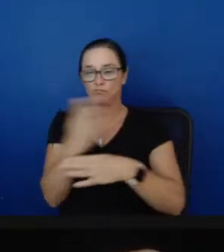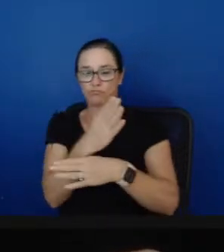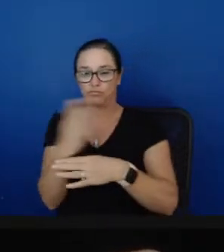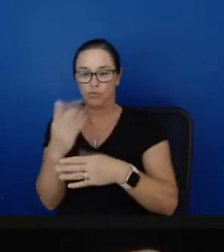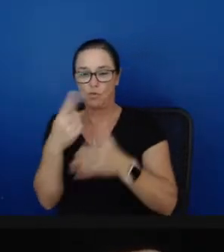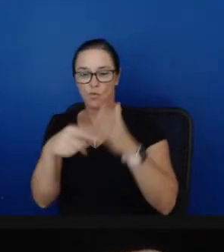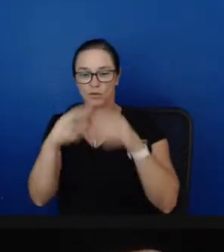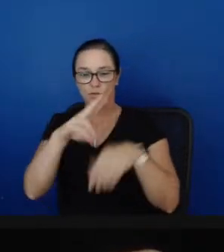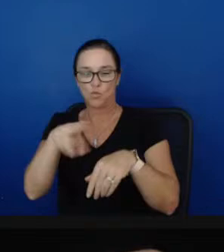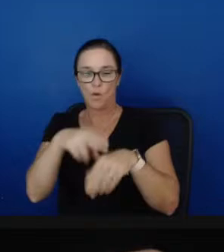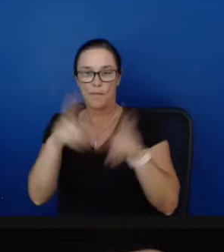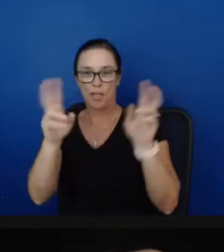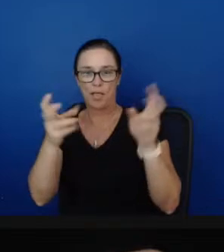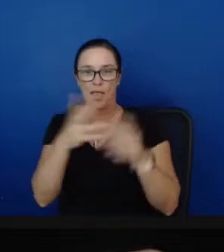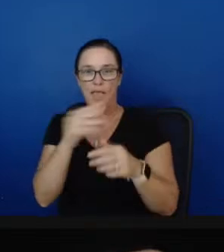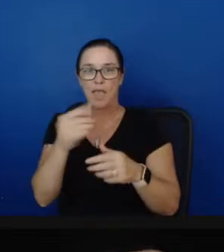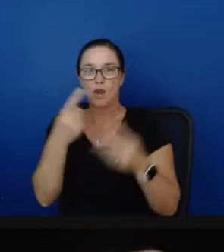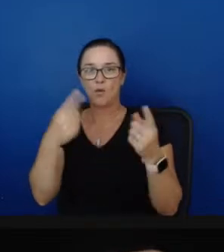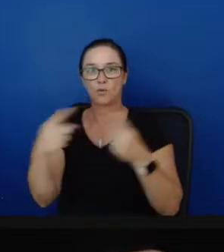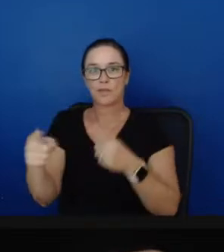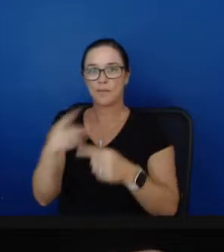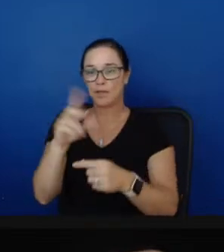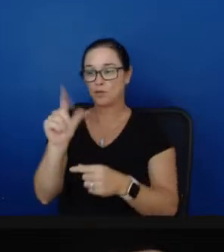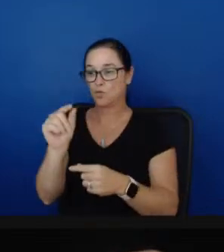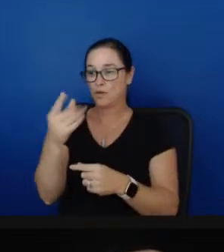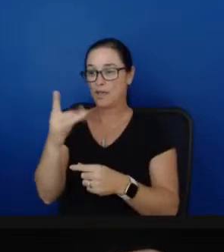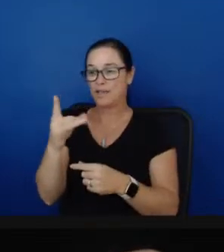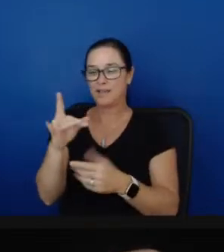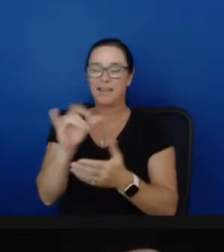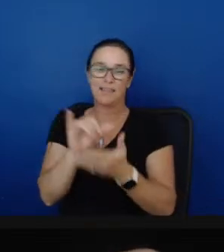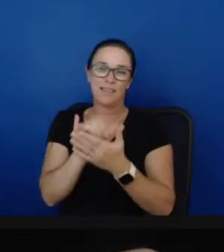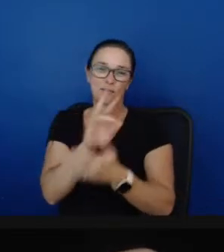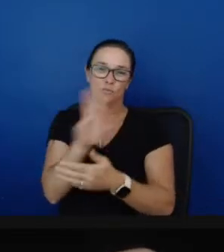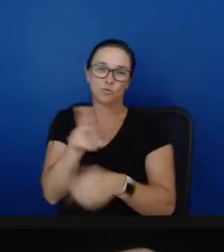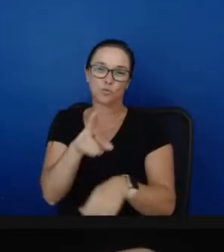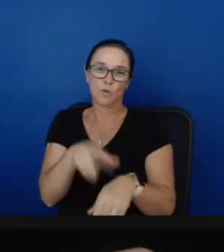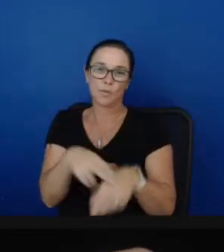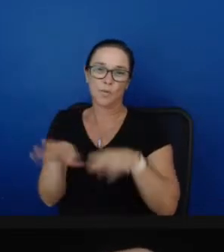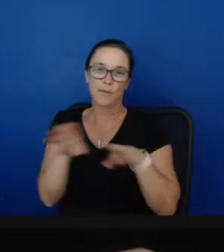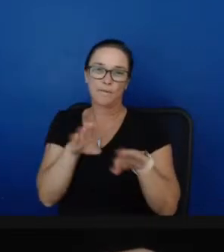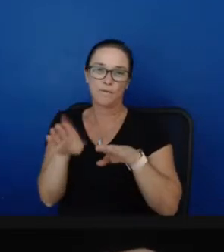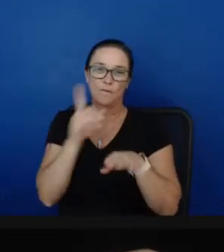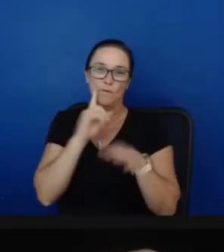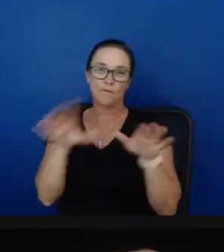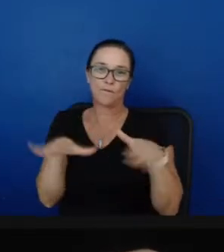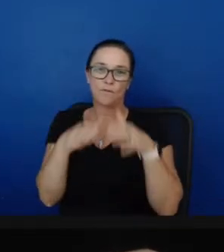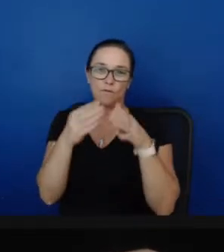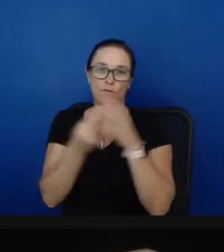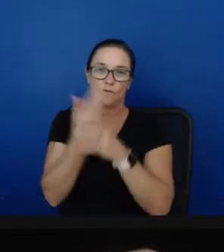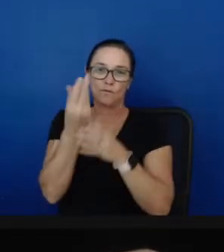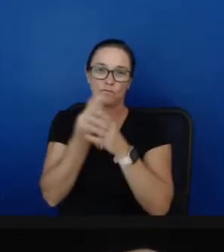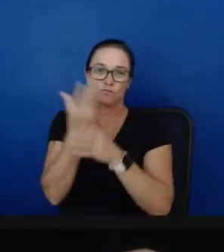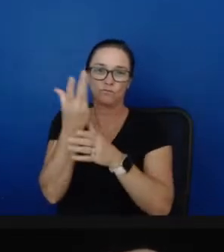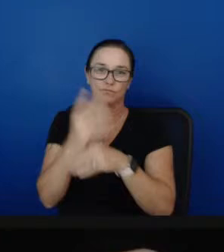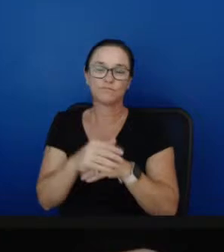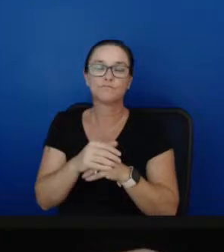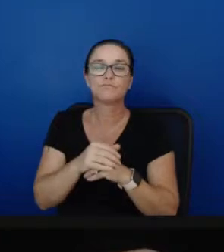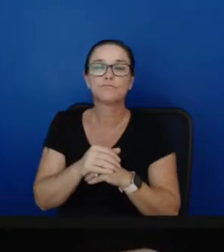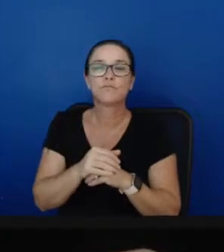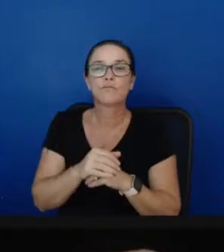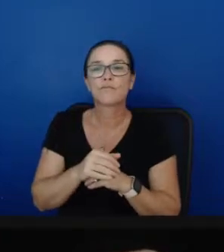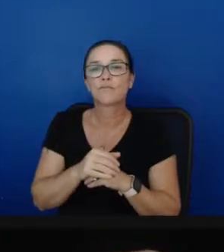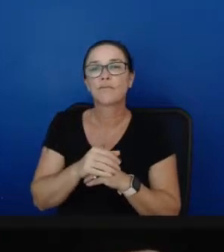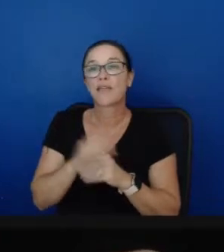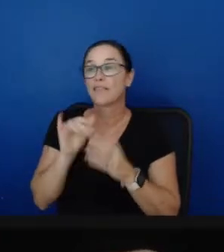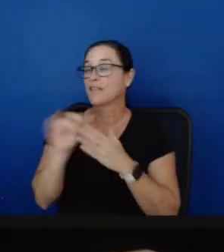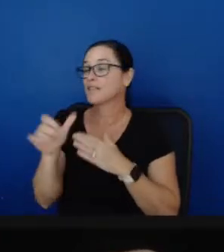saw in 2018 is within the range of what's normal. And This is a whole other topic on its own, so I won't